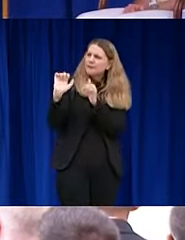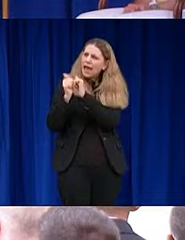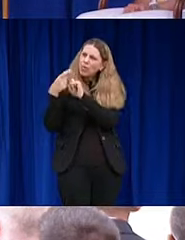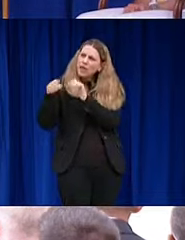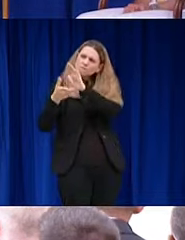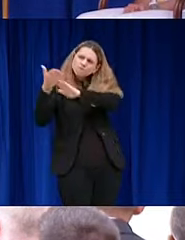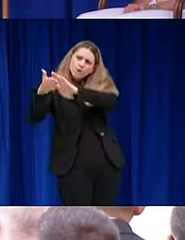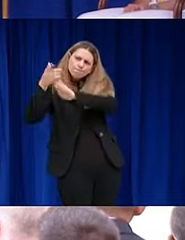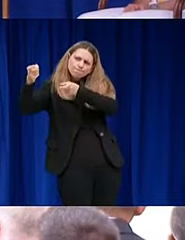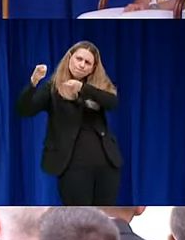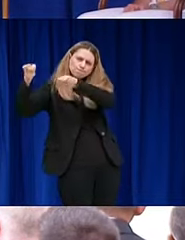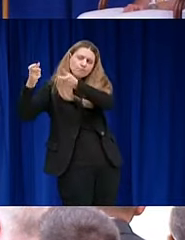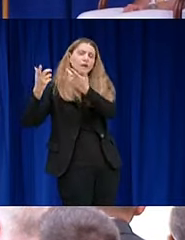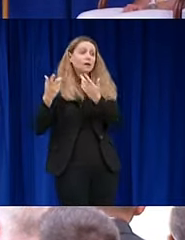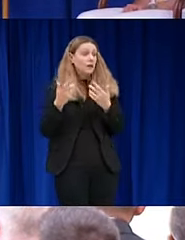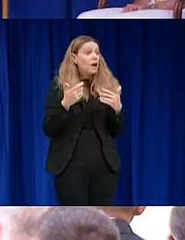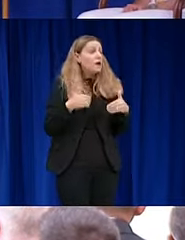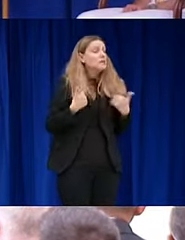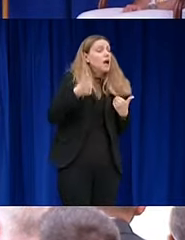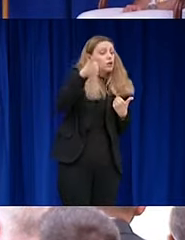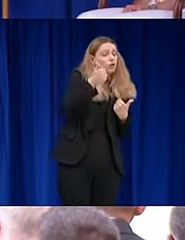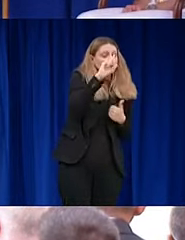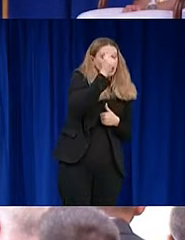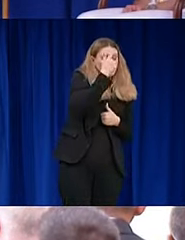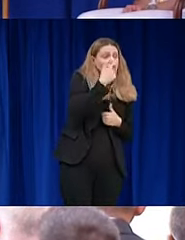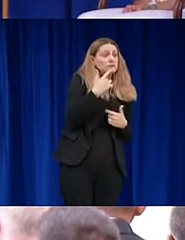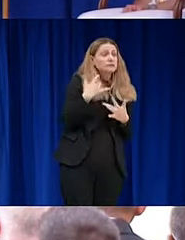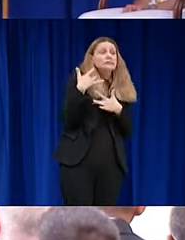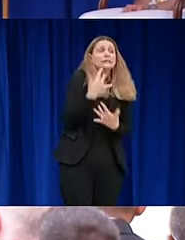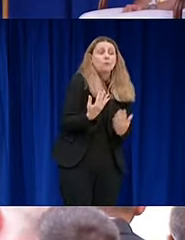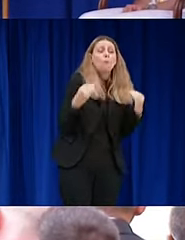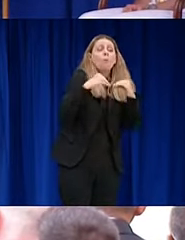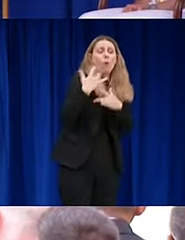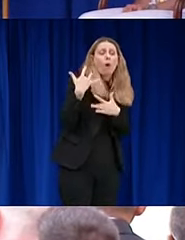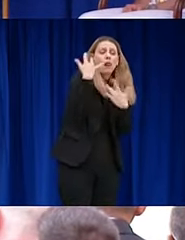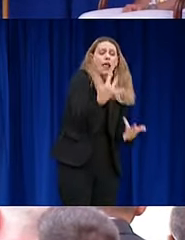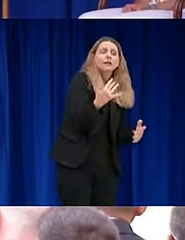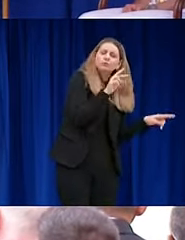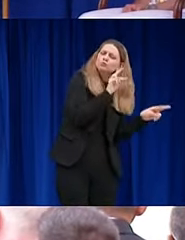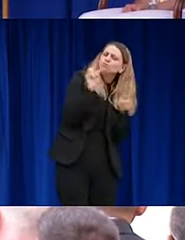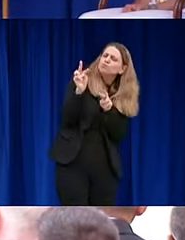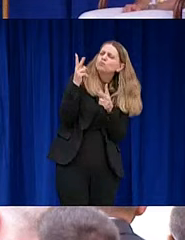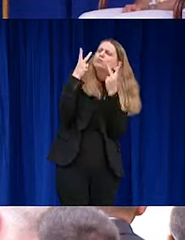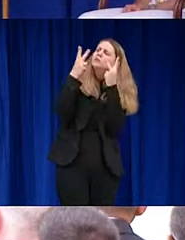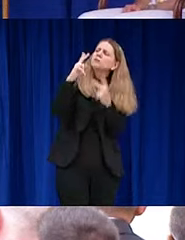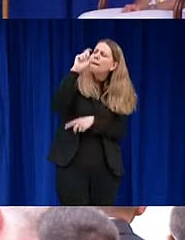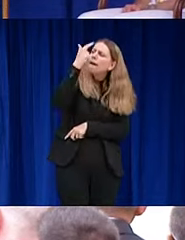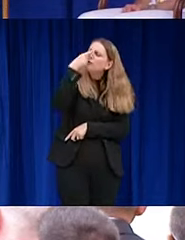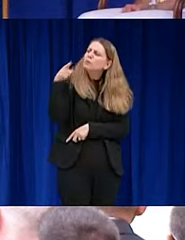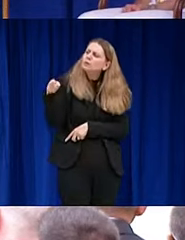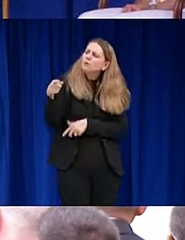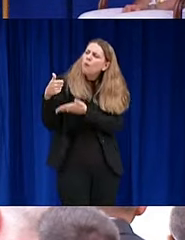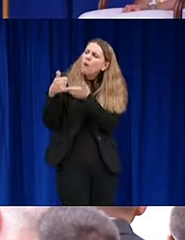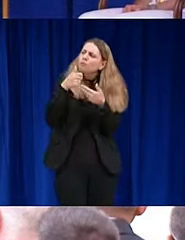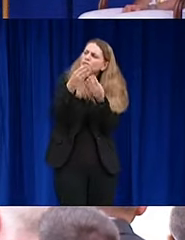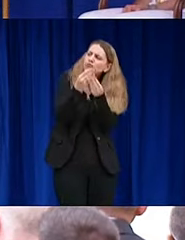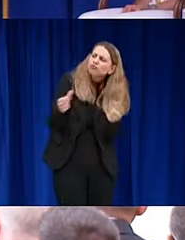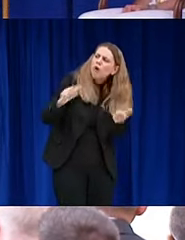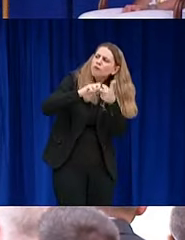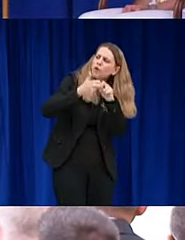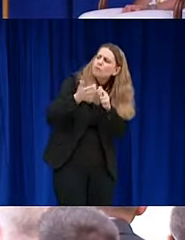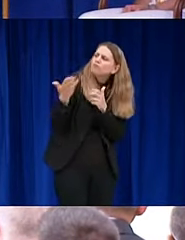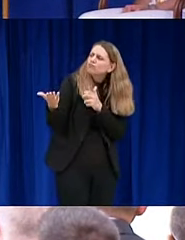out, are more likely to look to government to solve problems, according to Pew Research Center. They're observing how